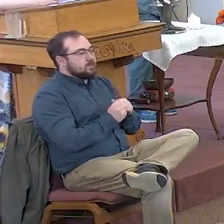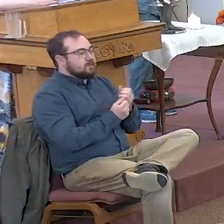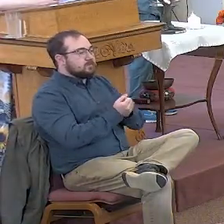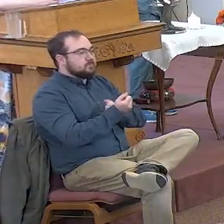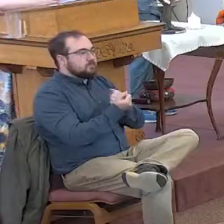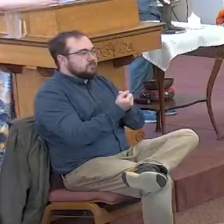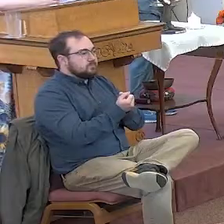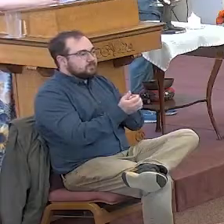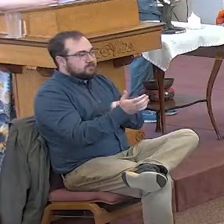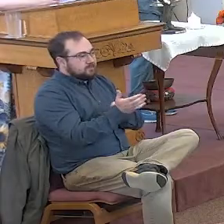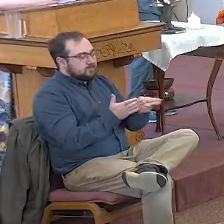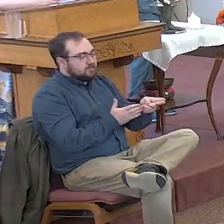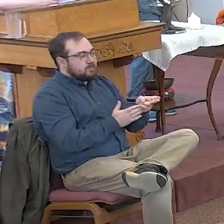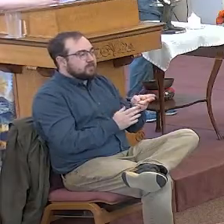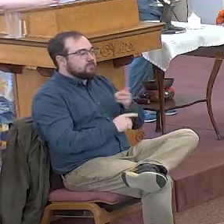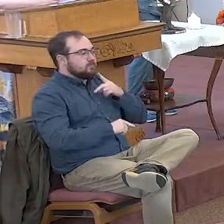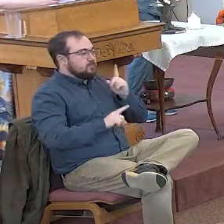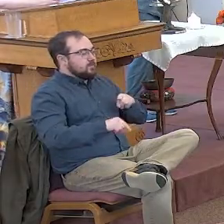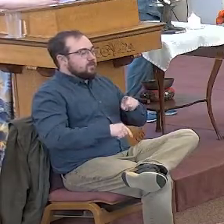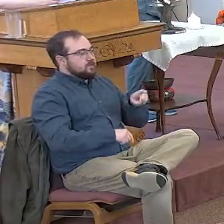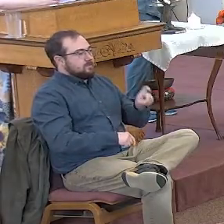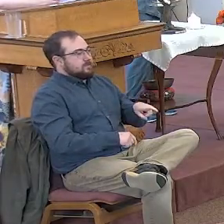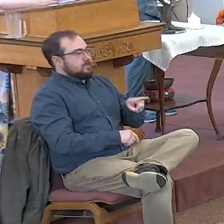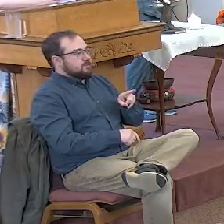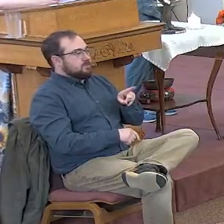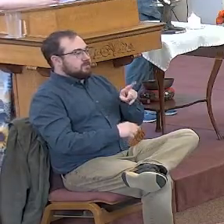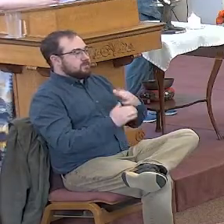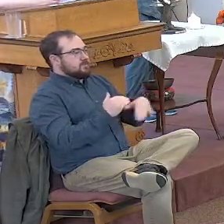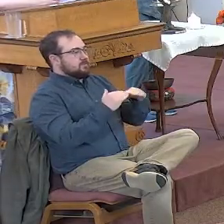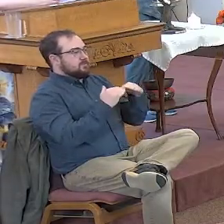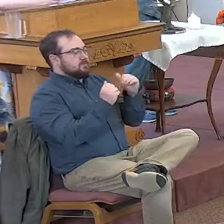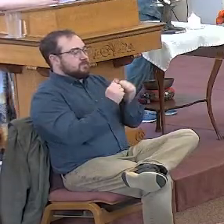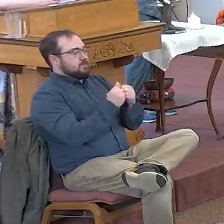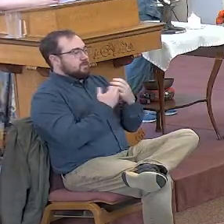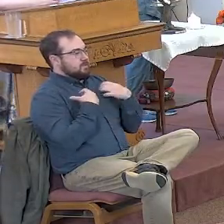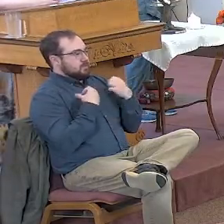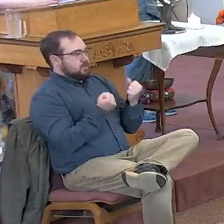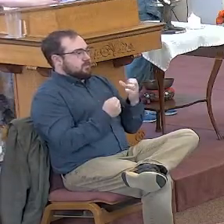the demands of justice with courage and faith.